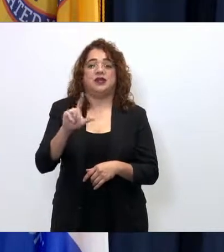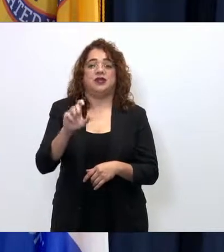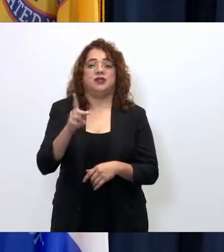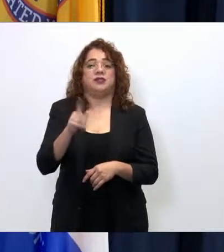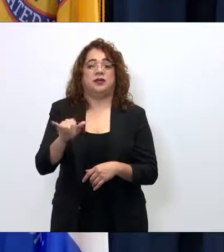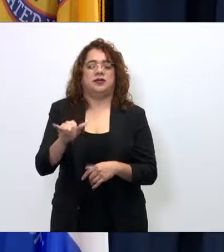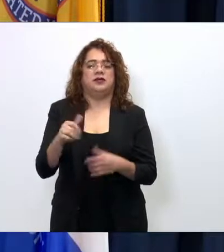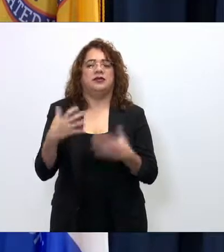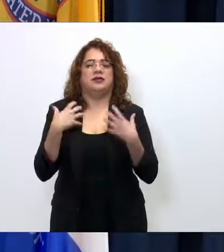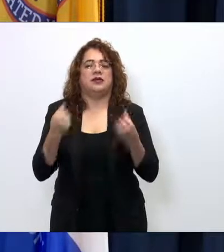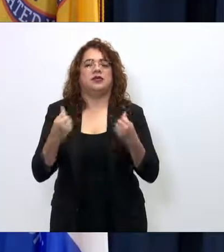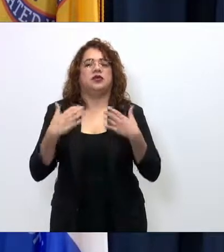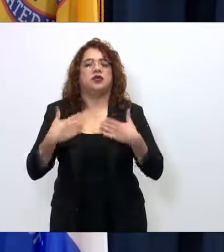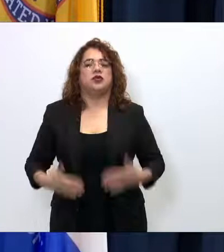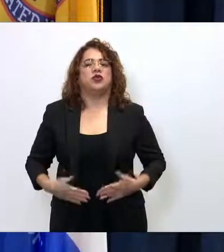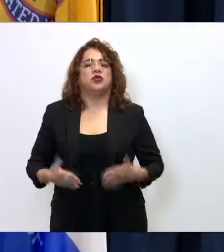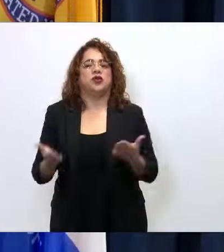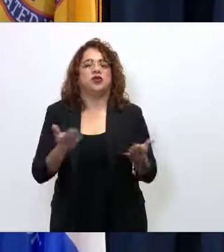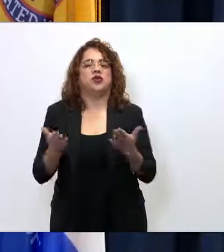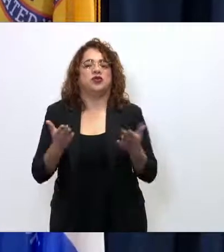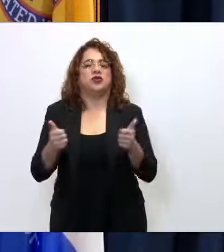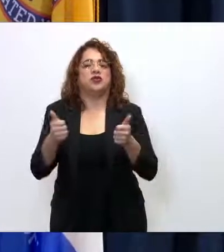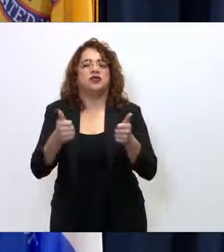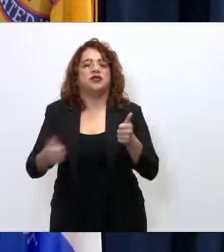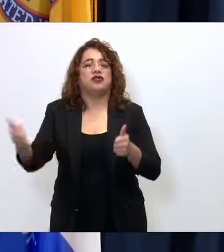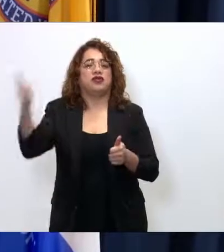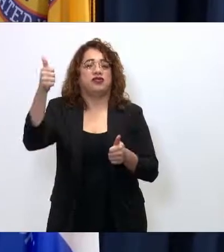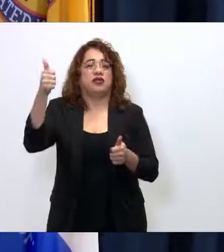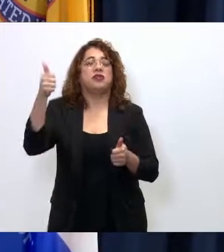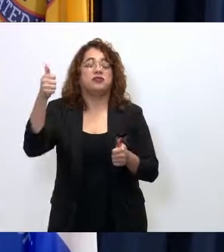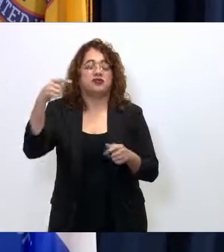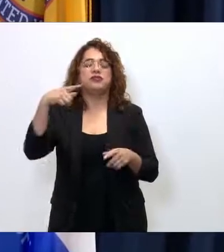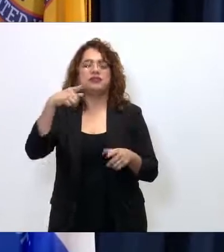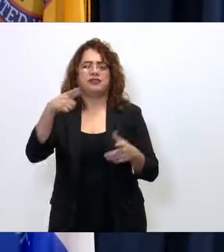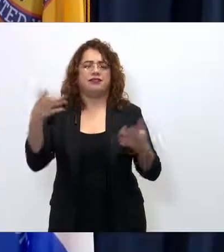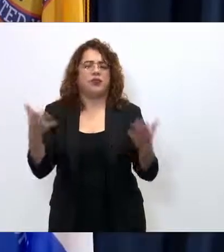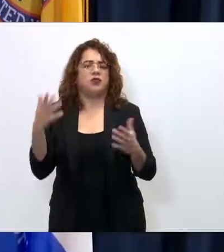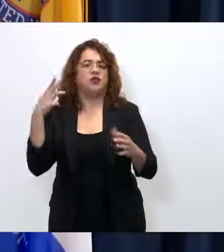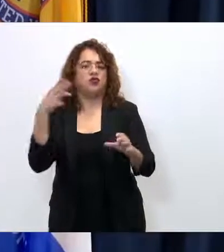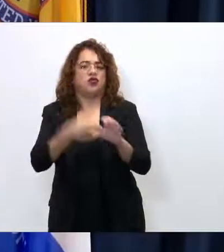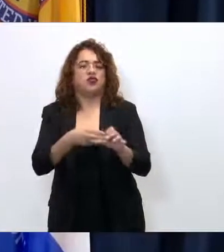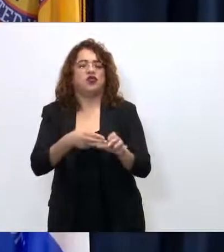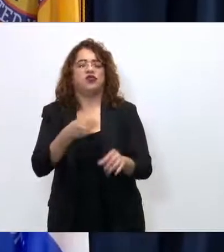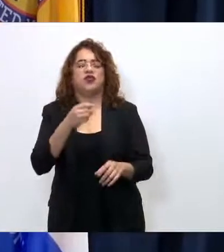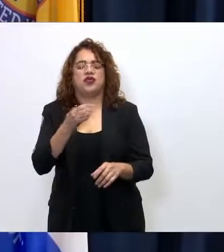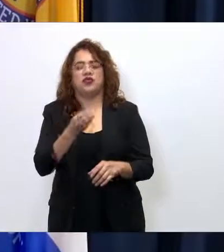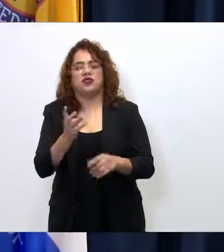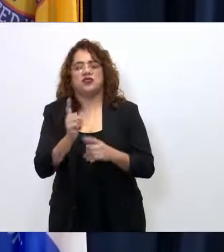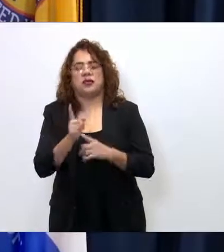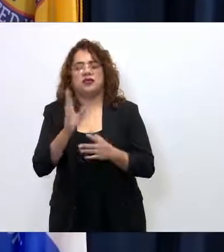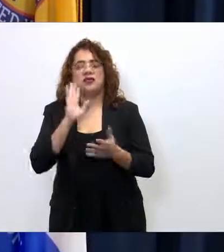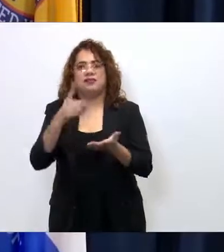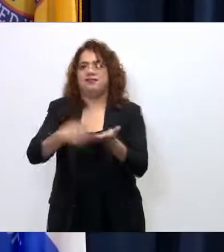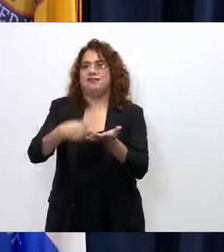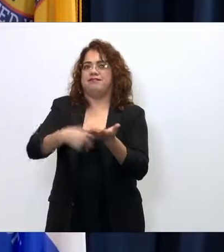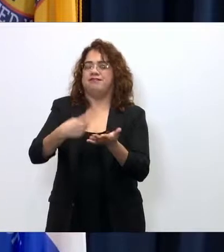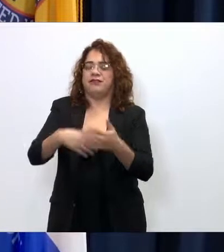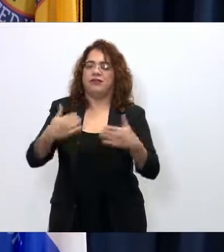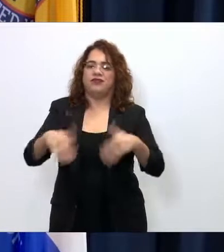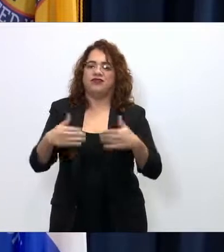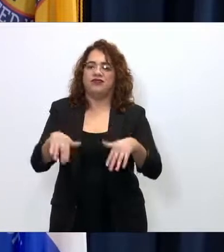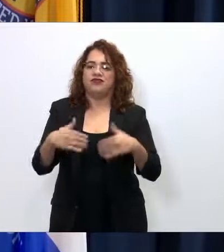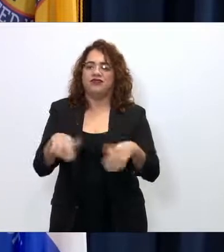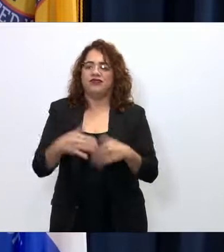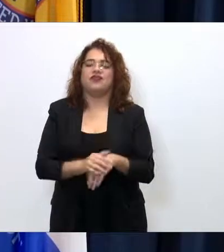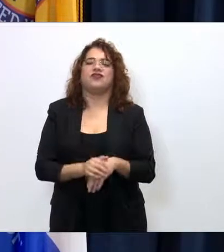going to go ahead and join us in just a minute, and she's going to go over a bunch of data that we have as